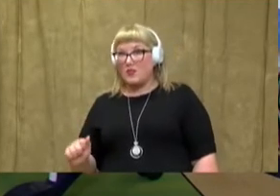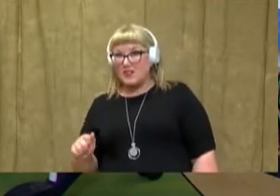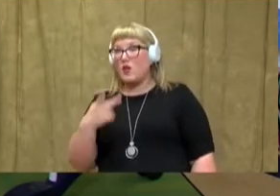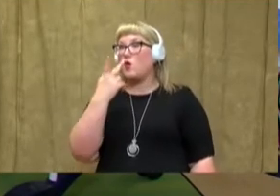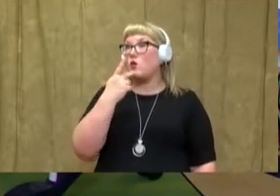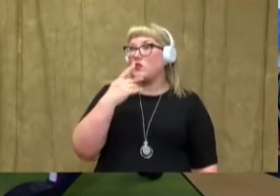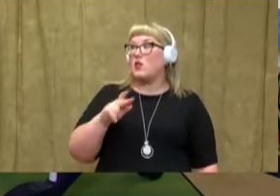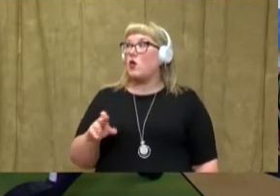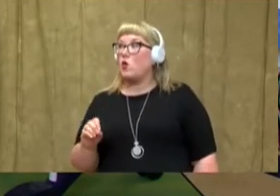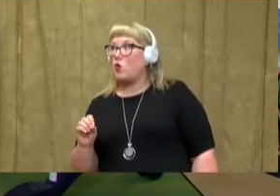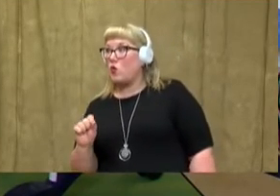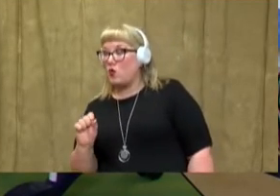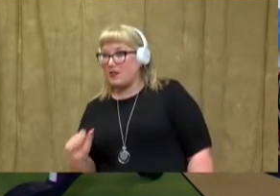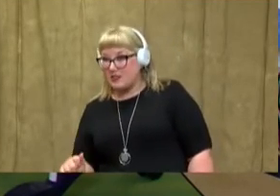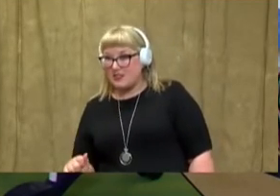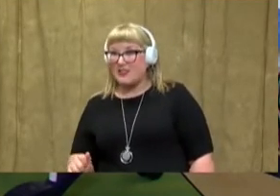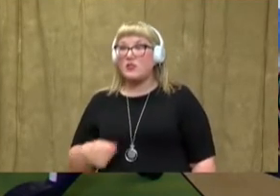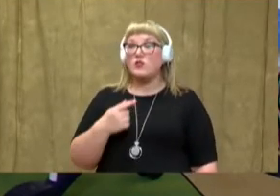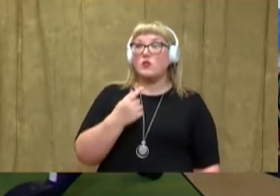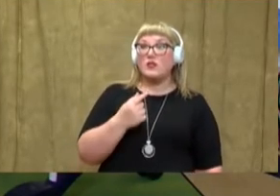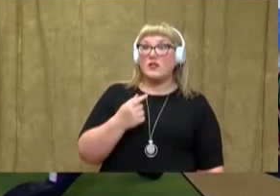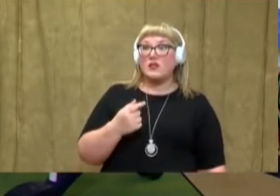pink is rosa,